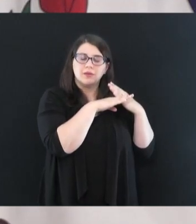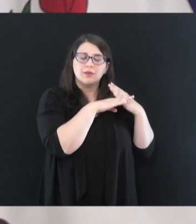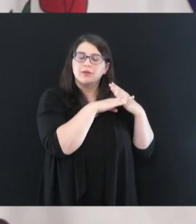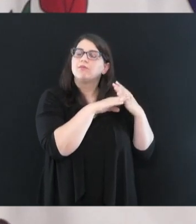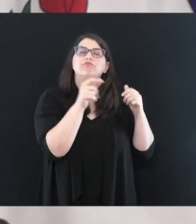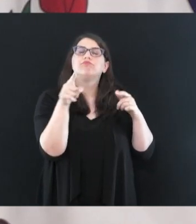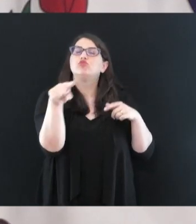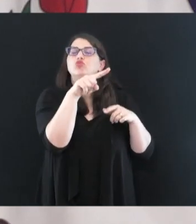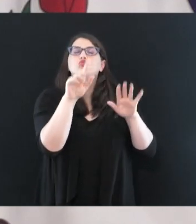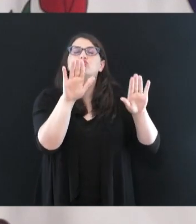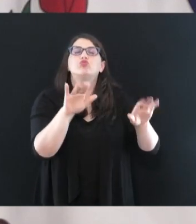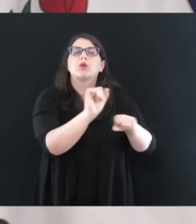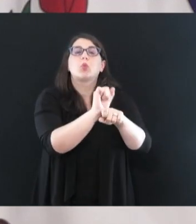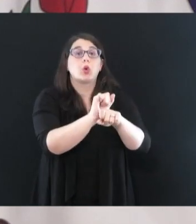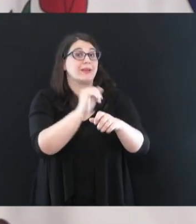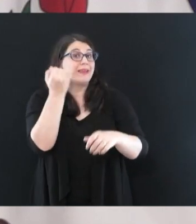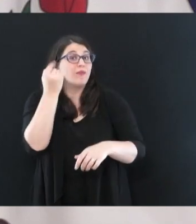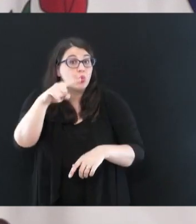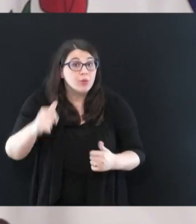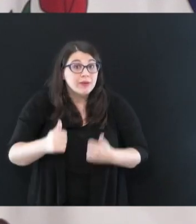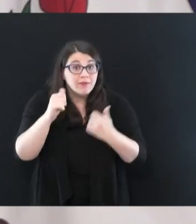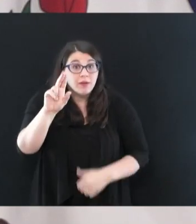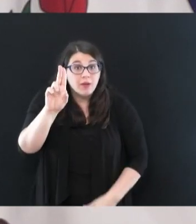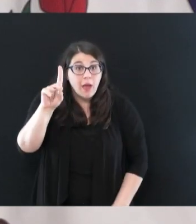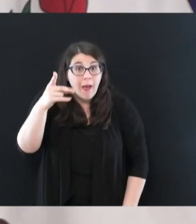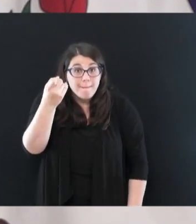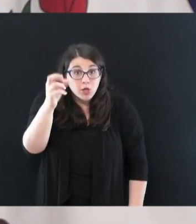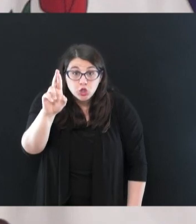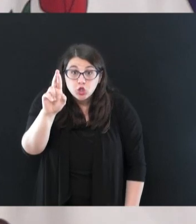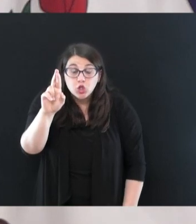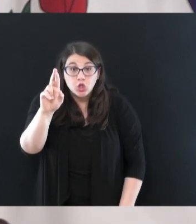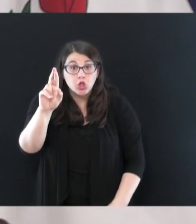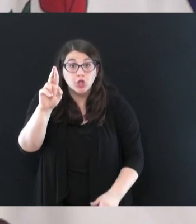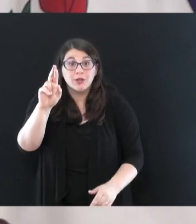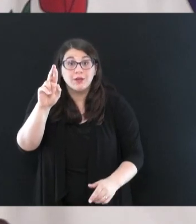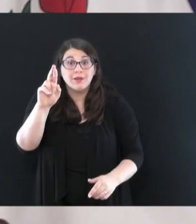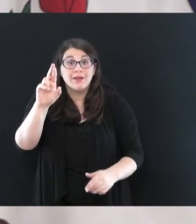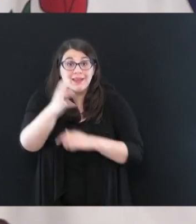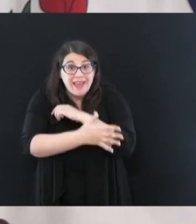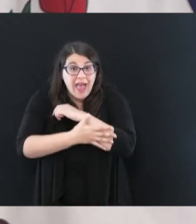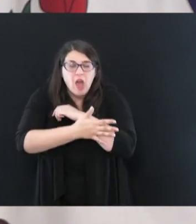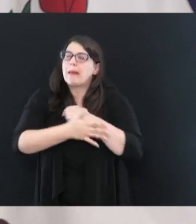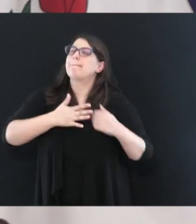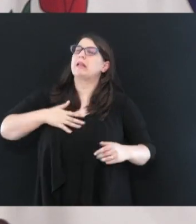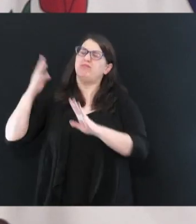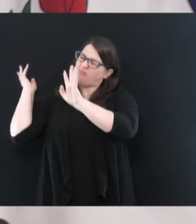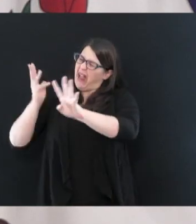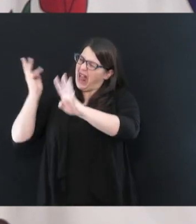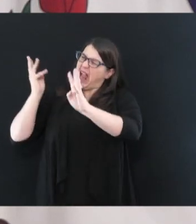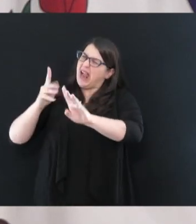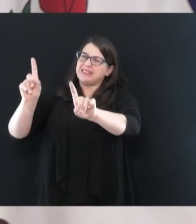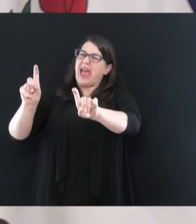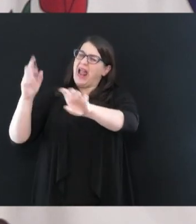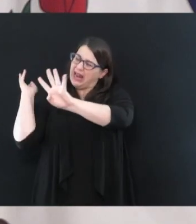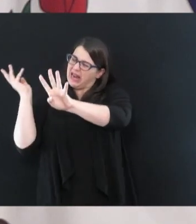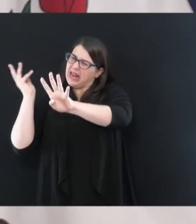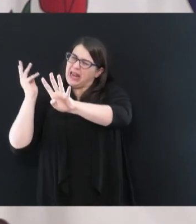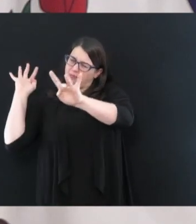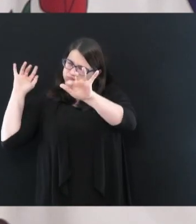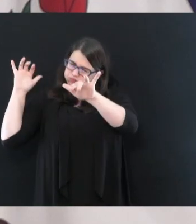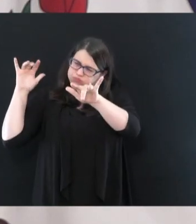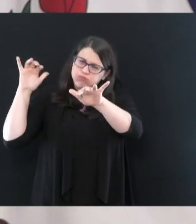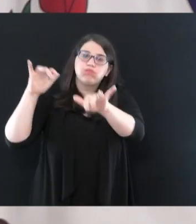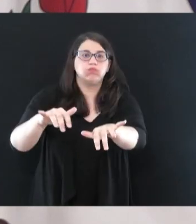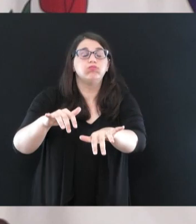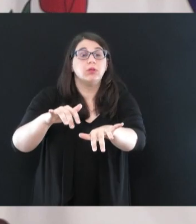County, come out and be tested today. Please, please, please flood us. Flood us. You know, I can't